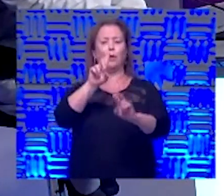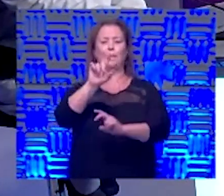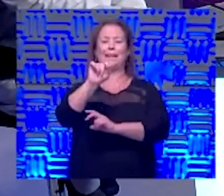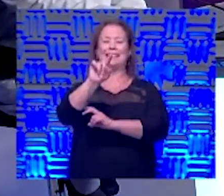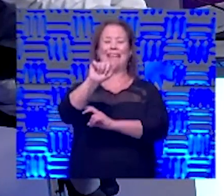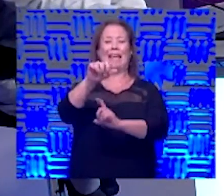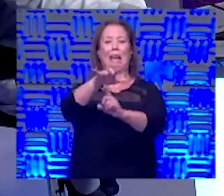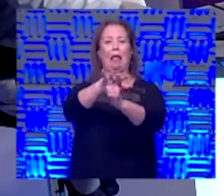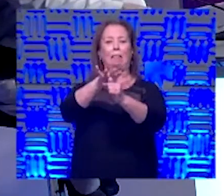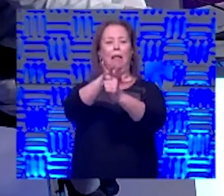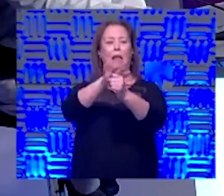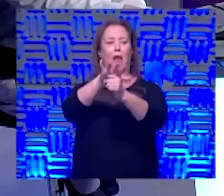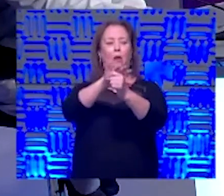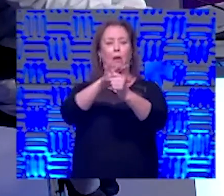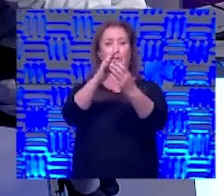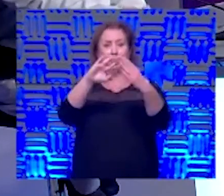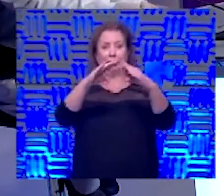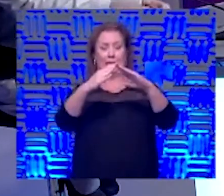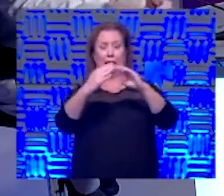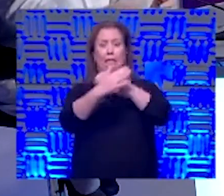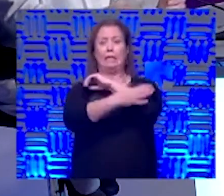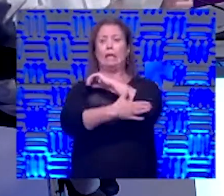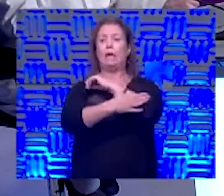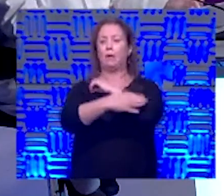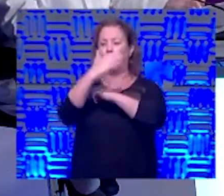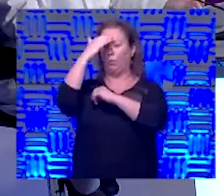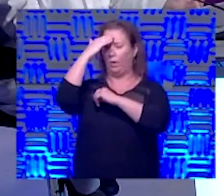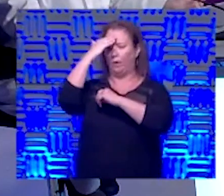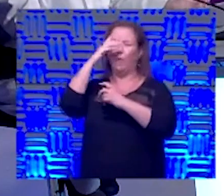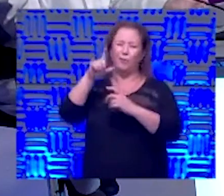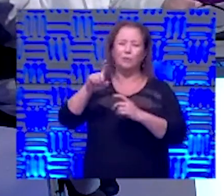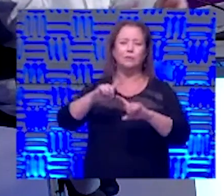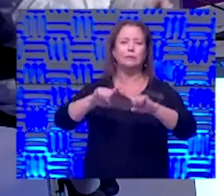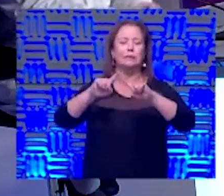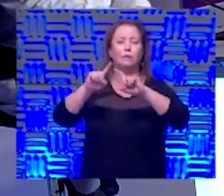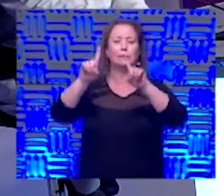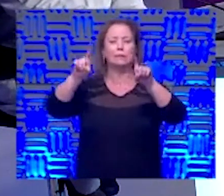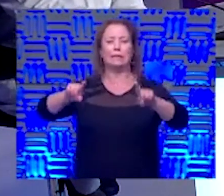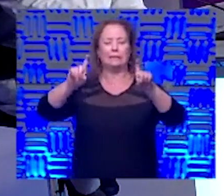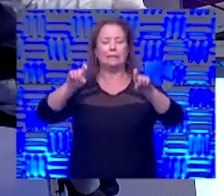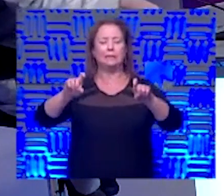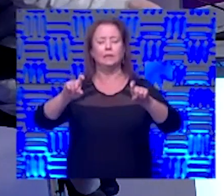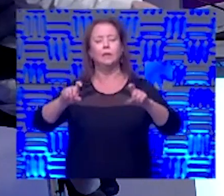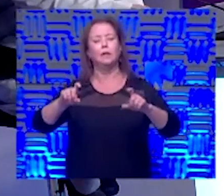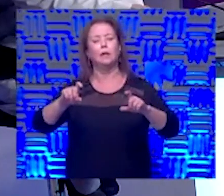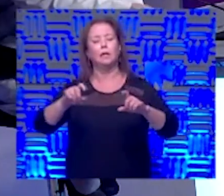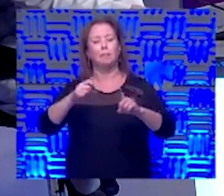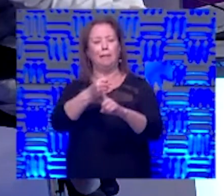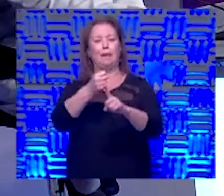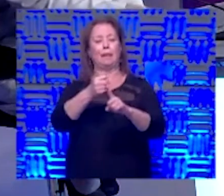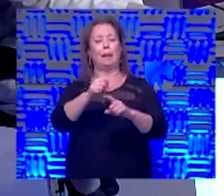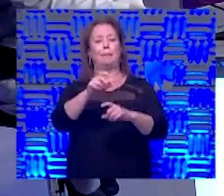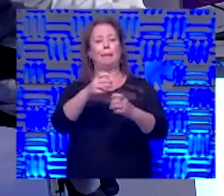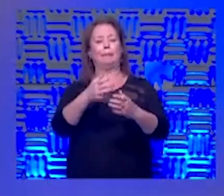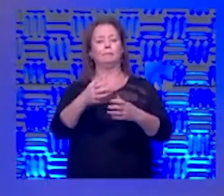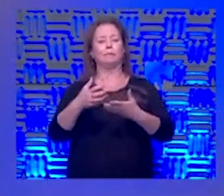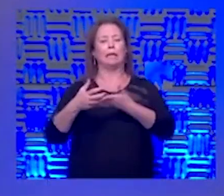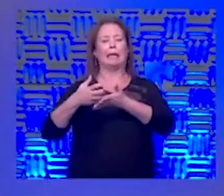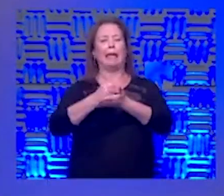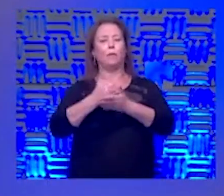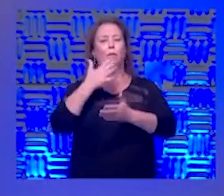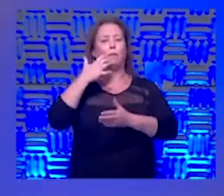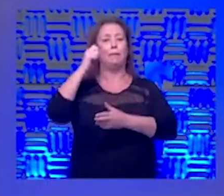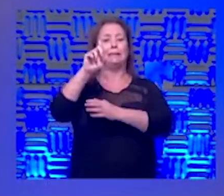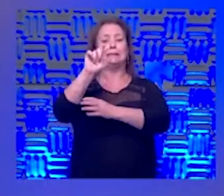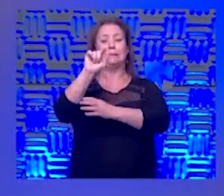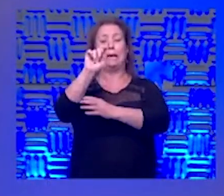about that area, whether it's the city or the county. Now, we know there's always caveats with testing. That's been since day one. But get the best data, and sometimes that's going to be available